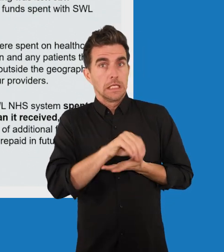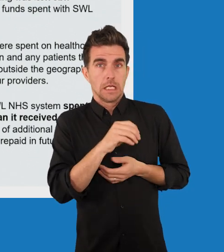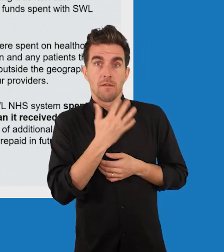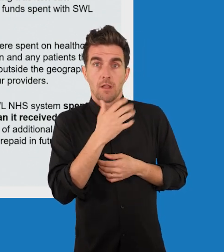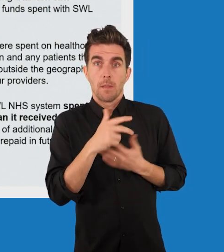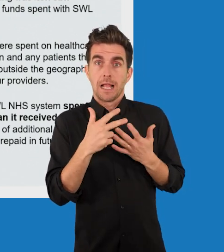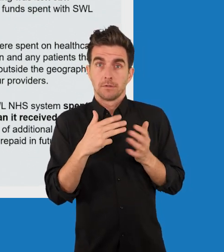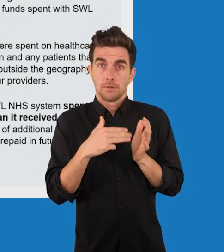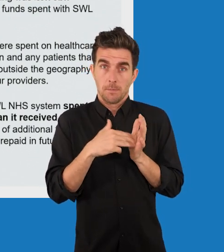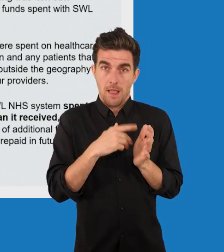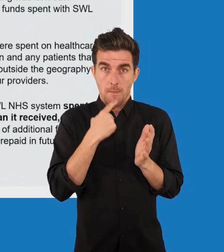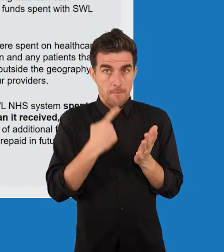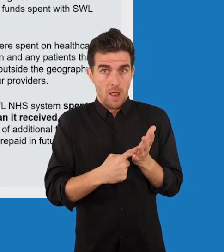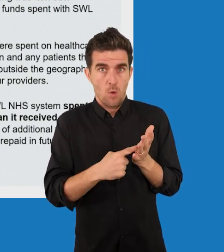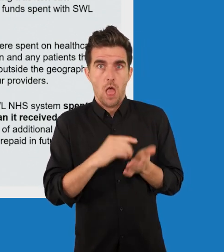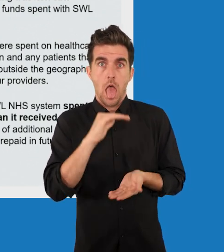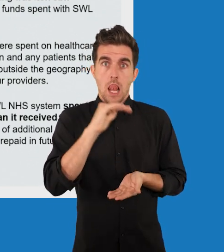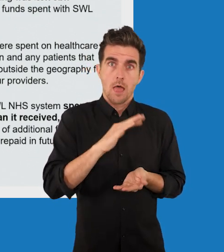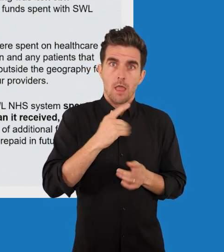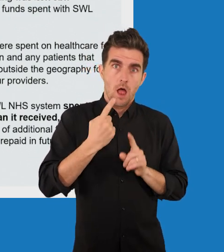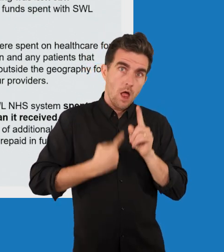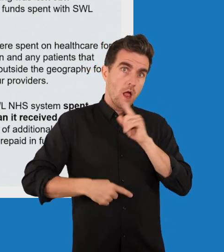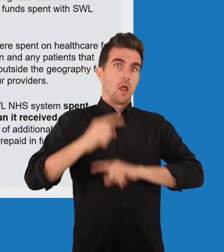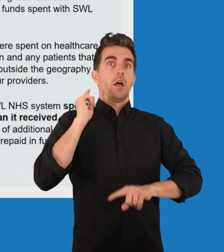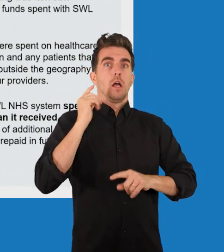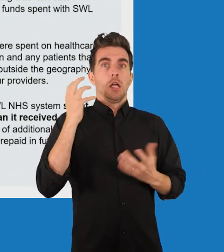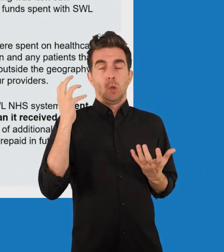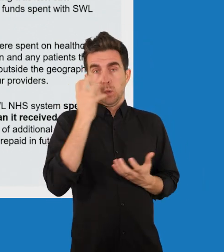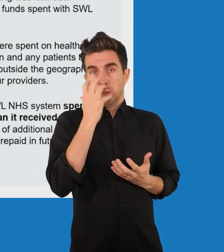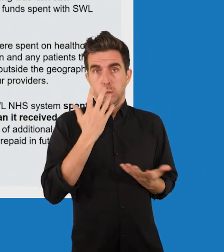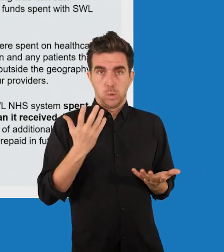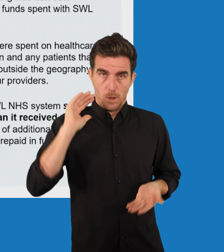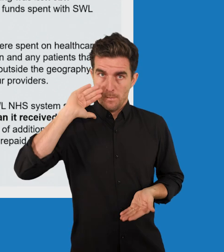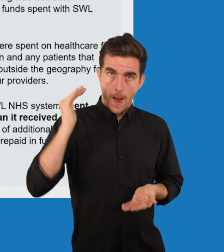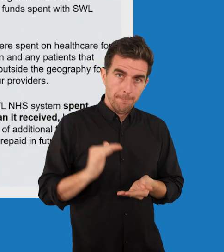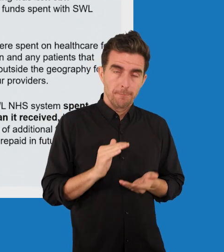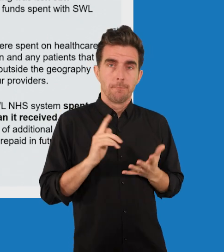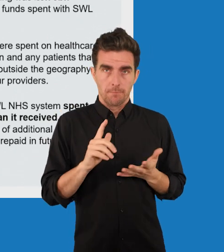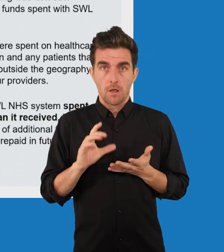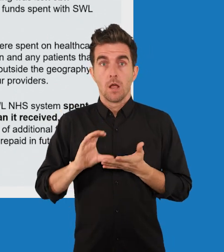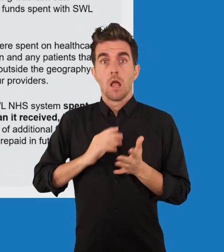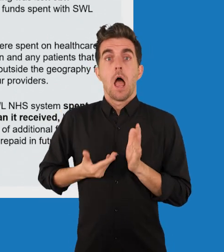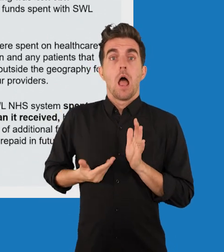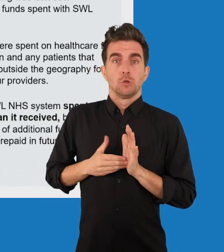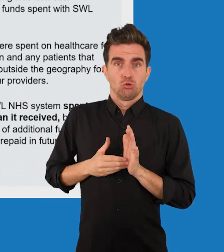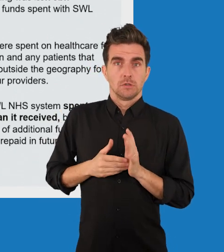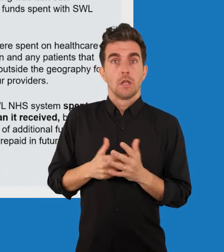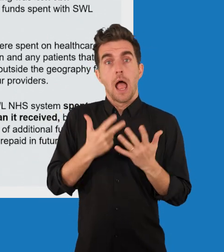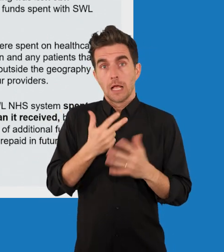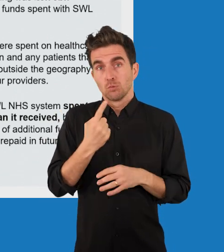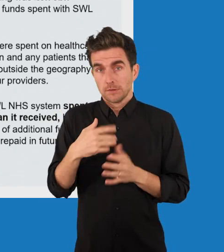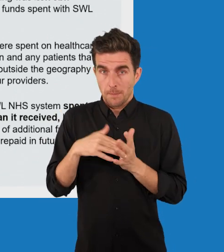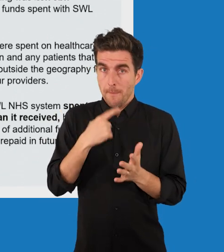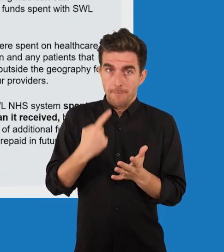billion, and we spent 5.8 million less than we received in year. But within that, we received an